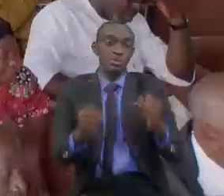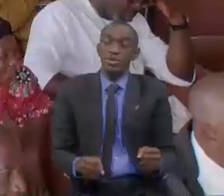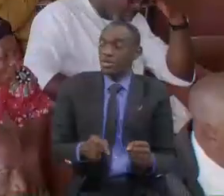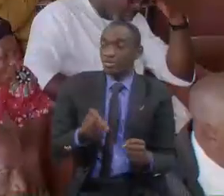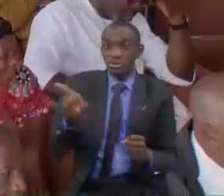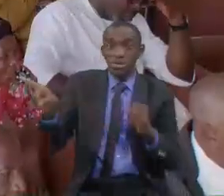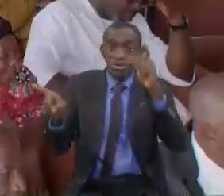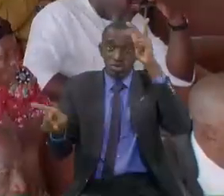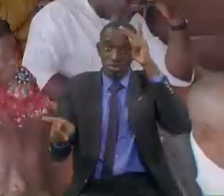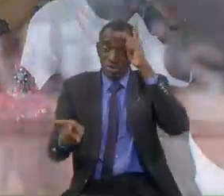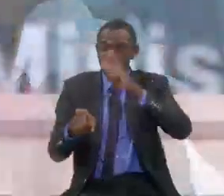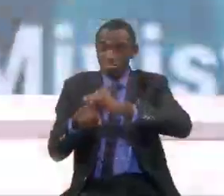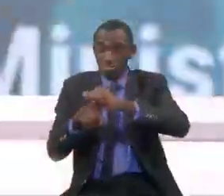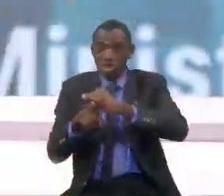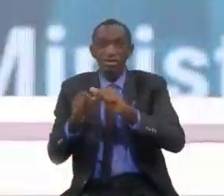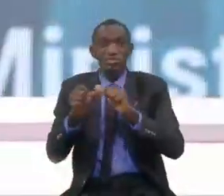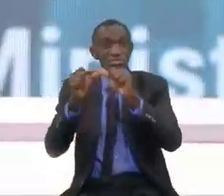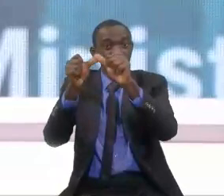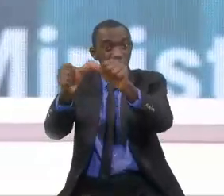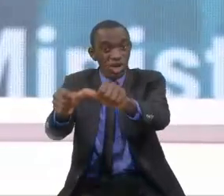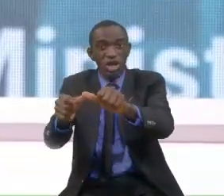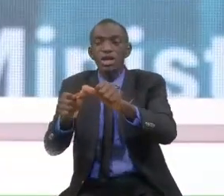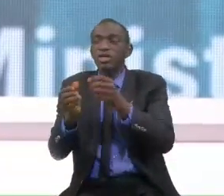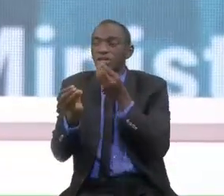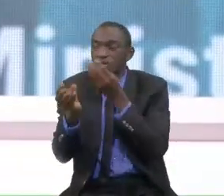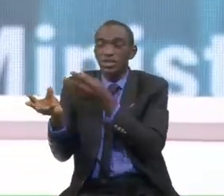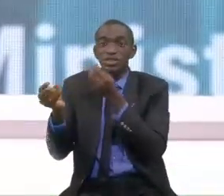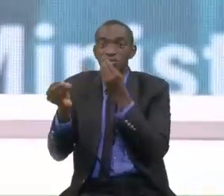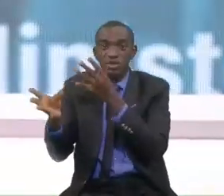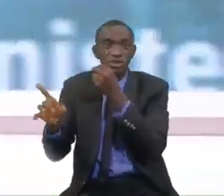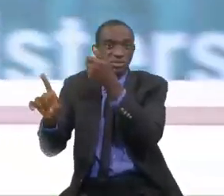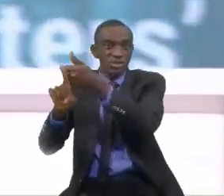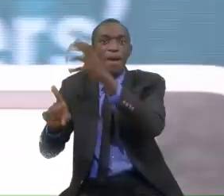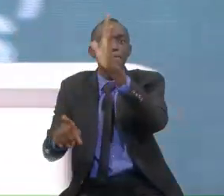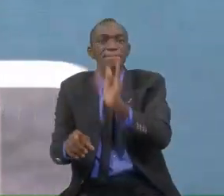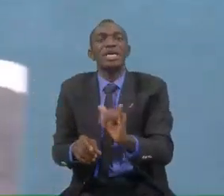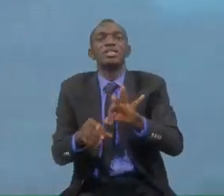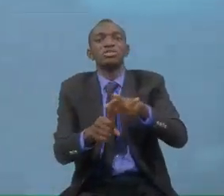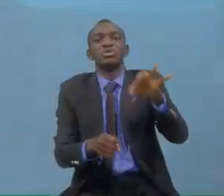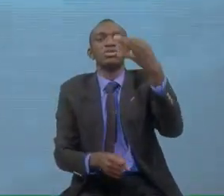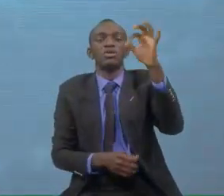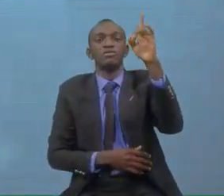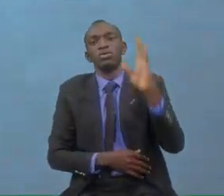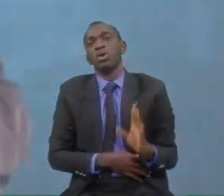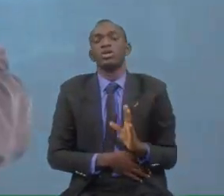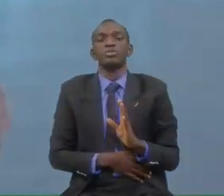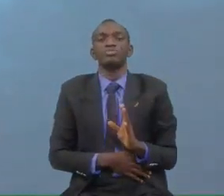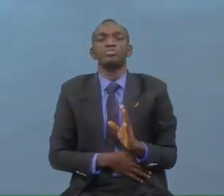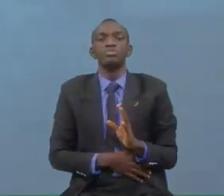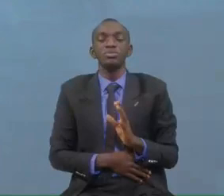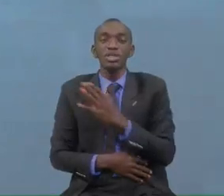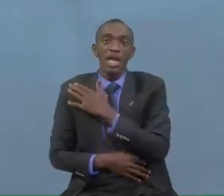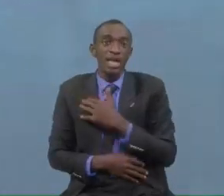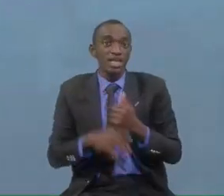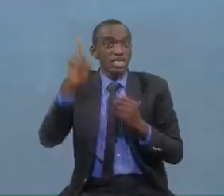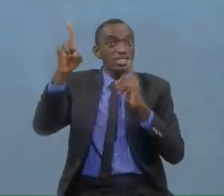God. And today I bring it to you. You shall receive power after the Holy Ghost is come upon you,